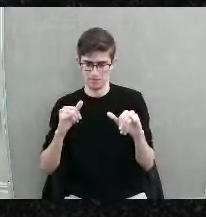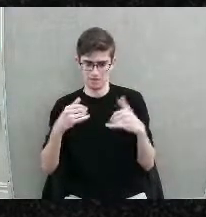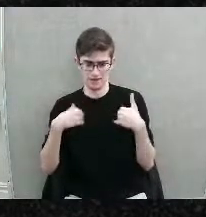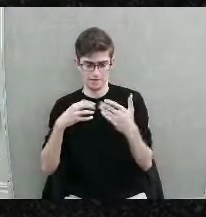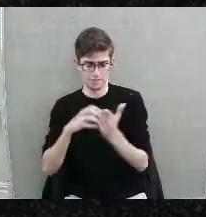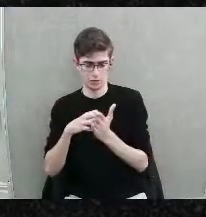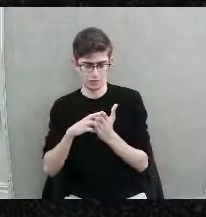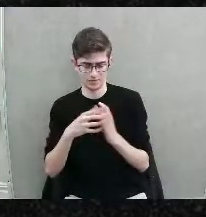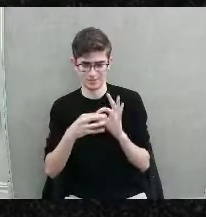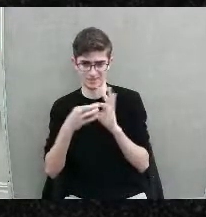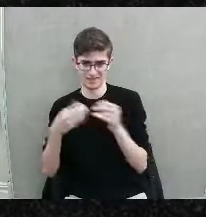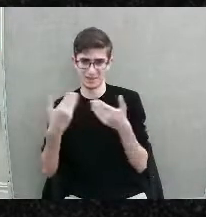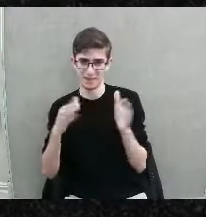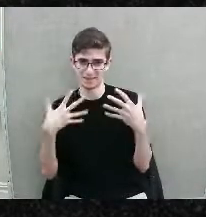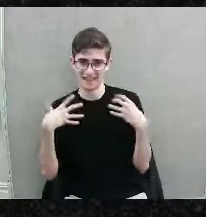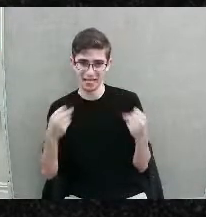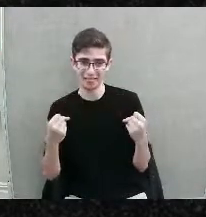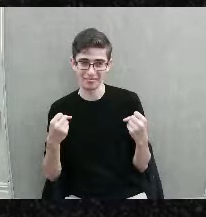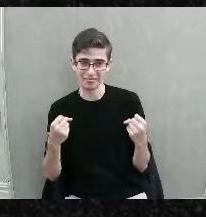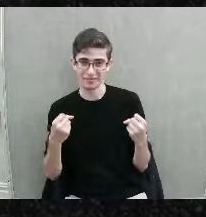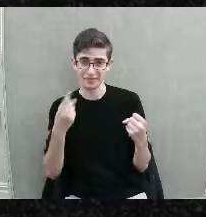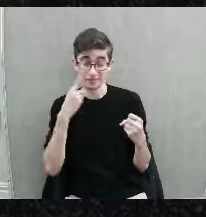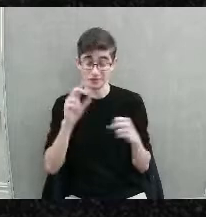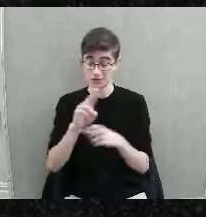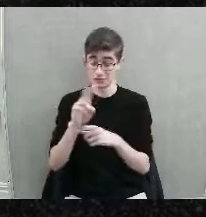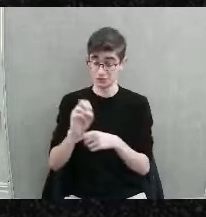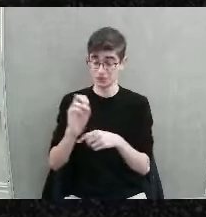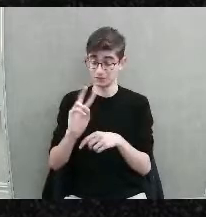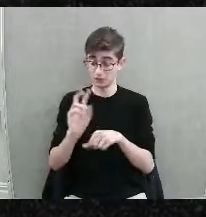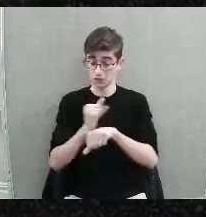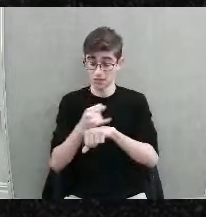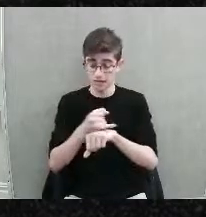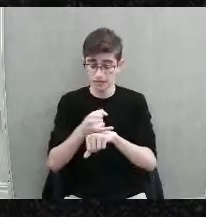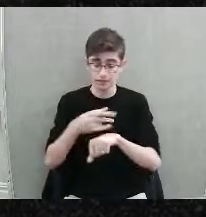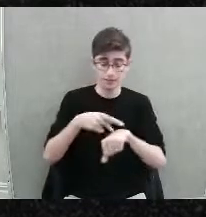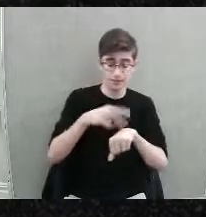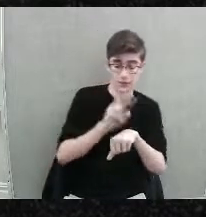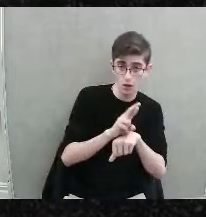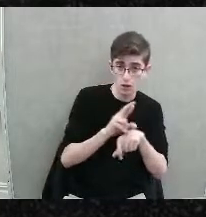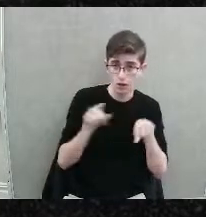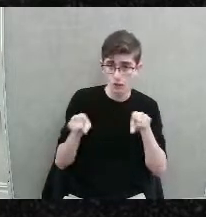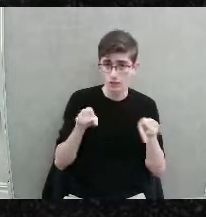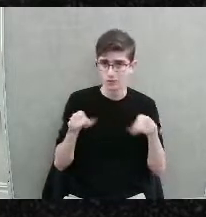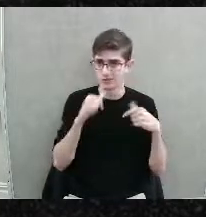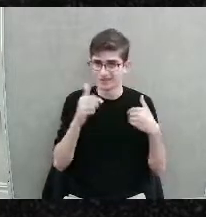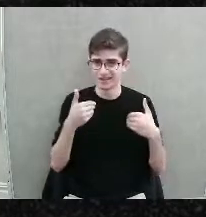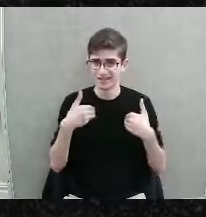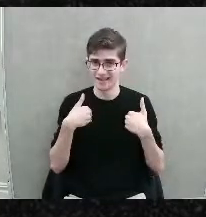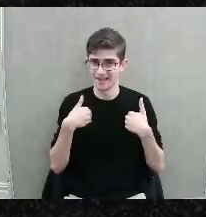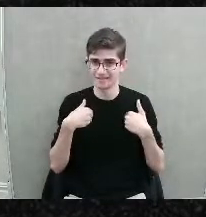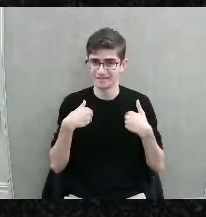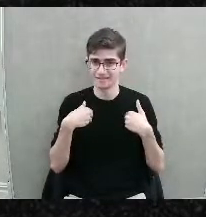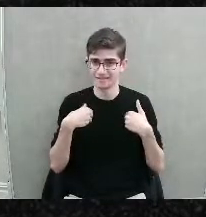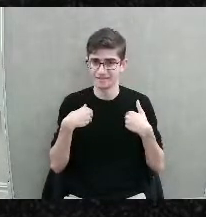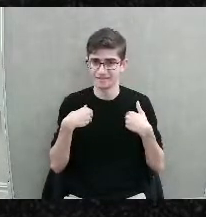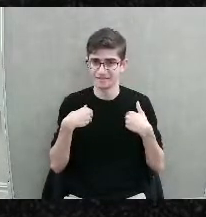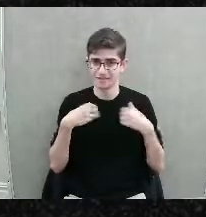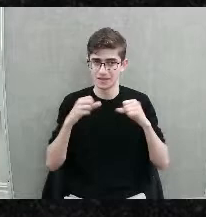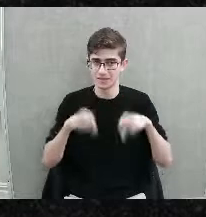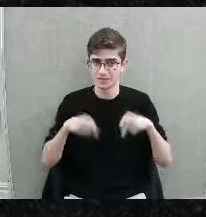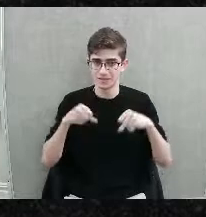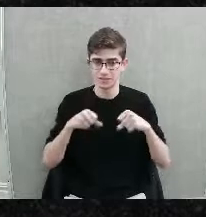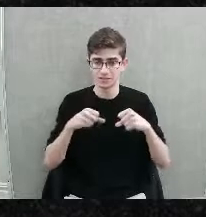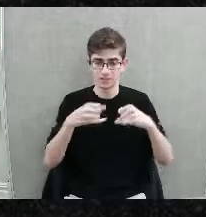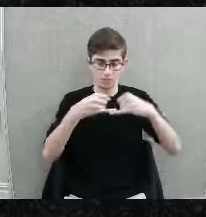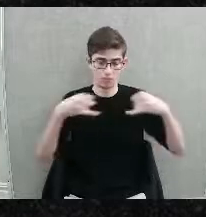public health, right? So for spaces like the U.S. Virgin Islands and Puerto Rico, they did not have the ability to do things like close their borders because there